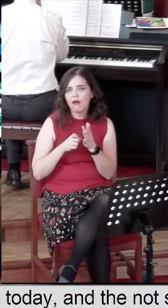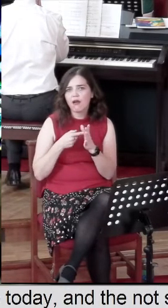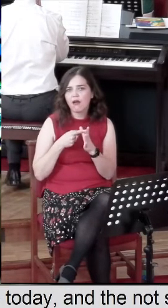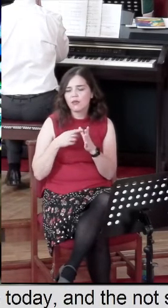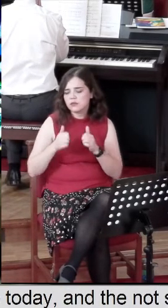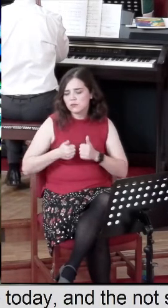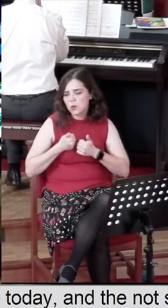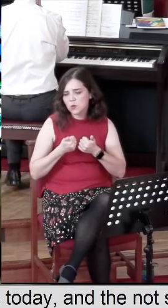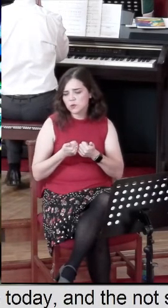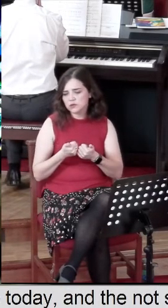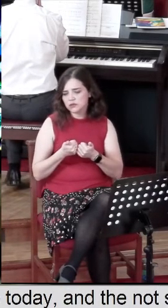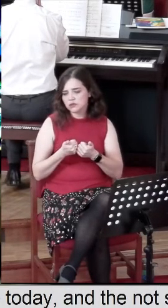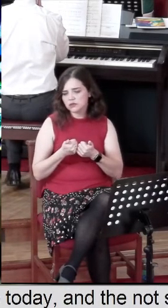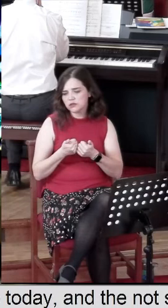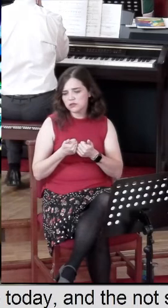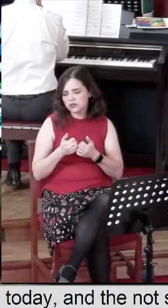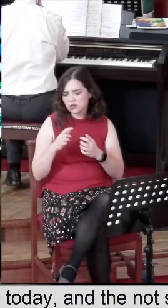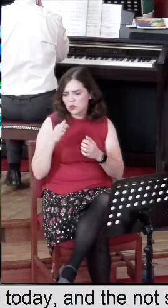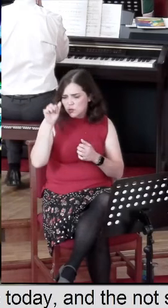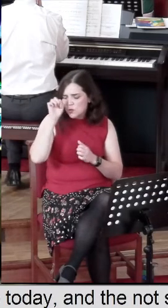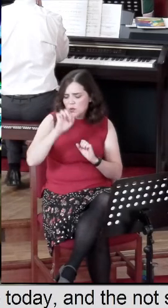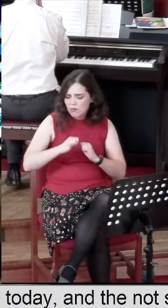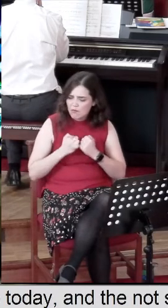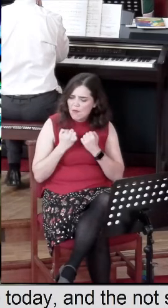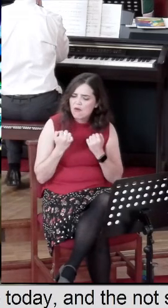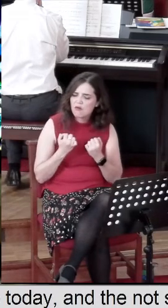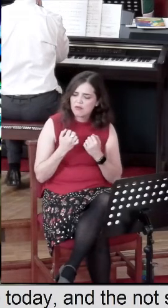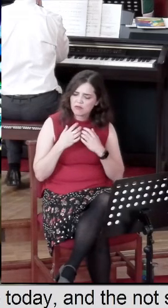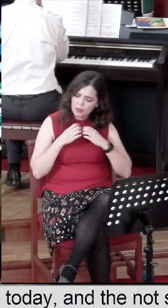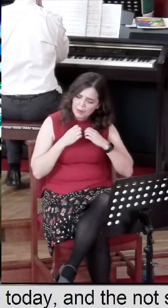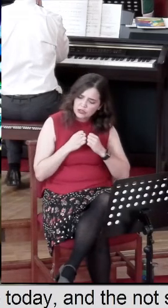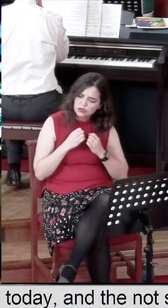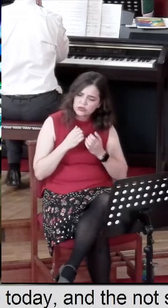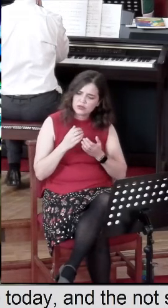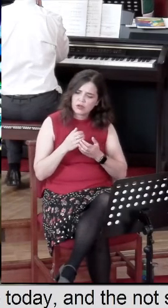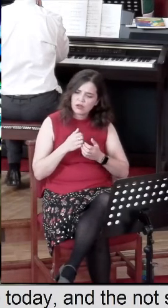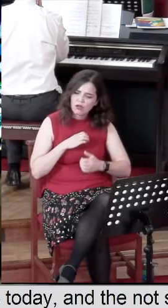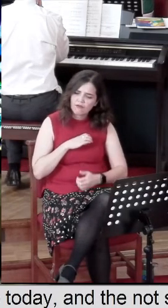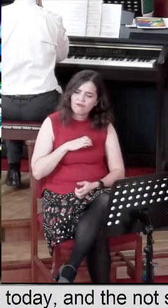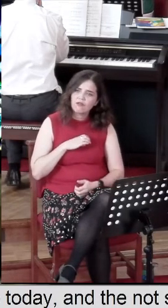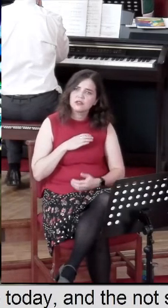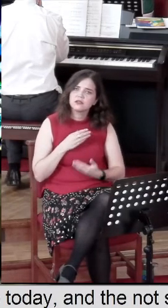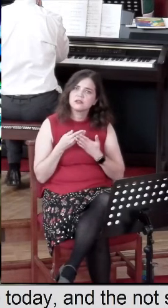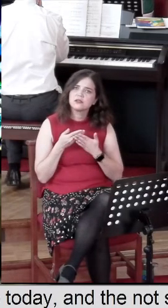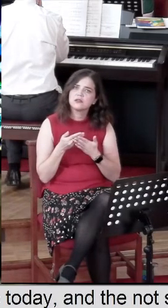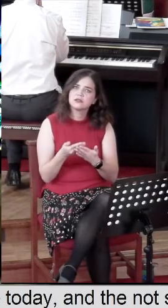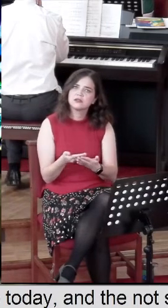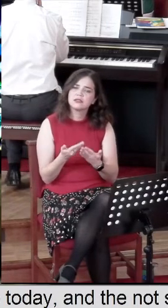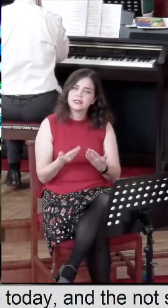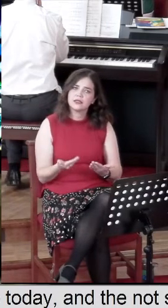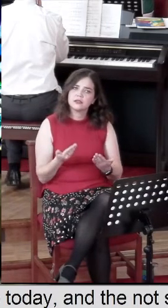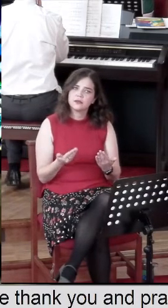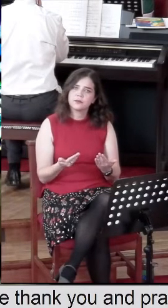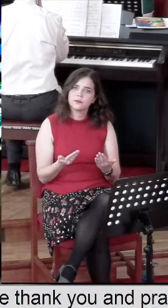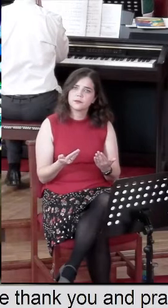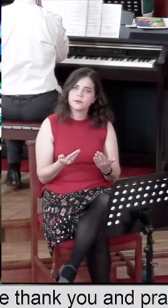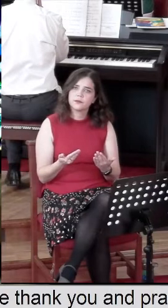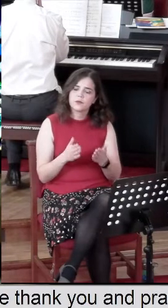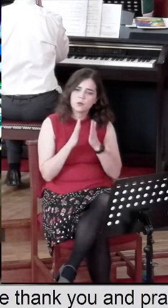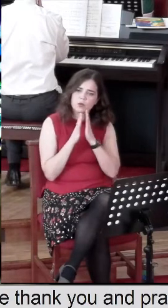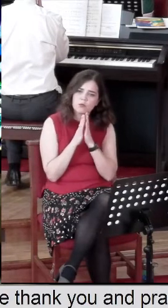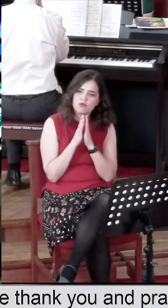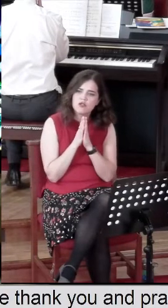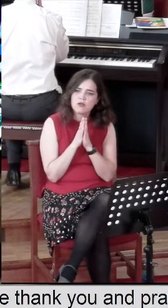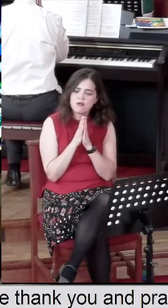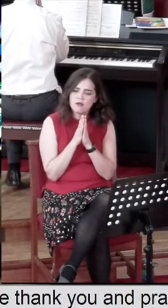your compassion, and, oh Lord, most of all, your great comfort today. Oh Lord, we pray for